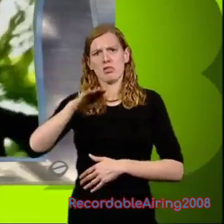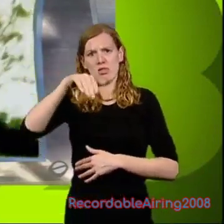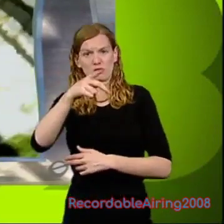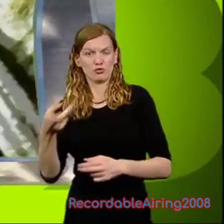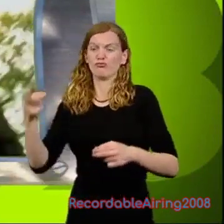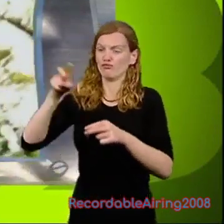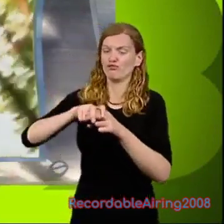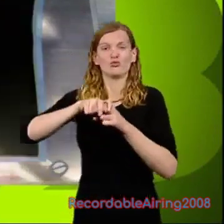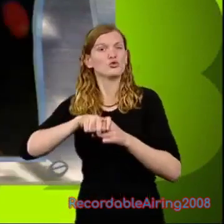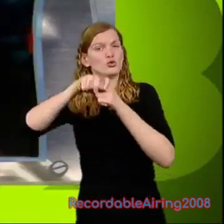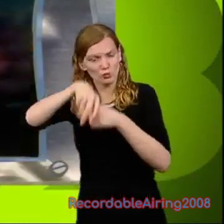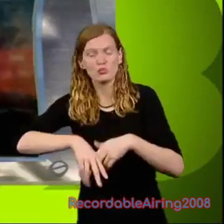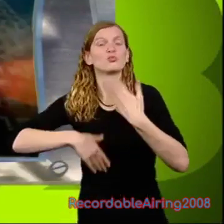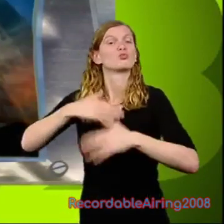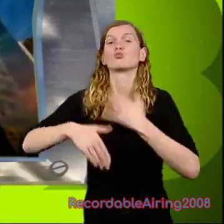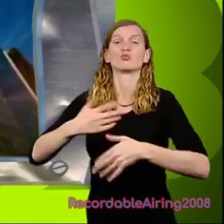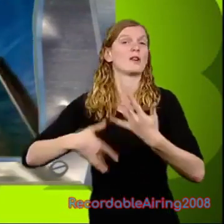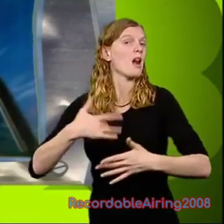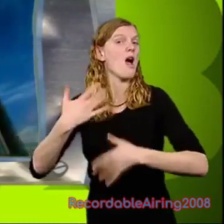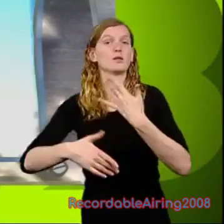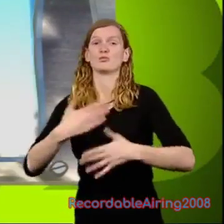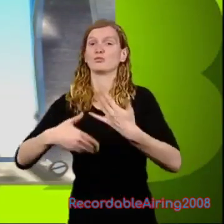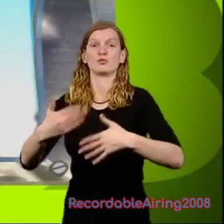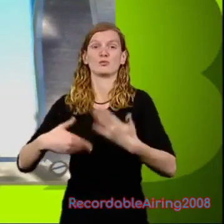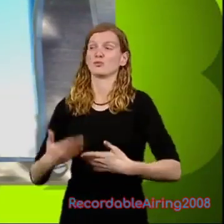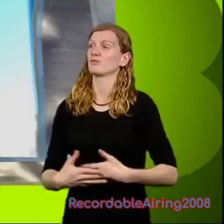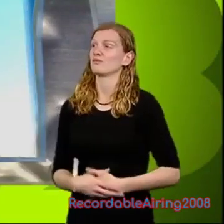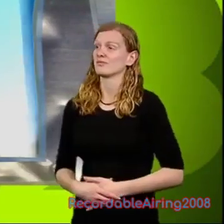coaster, just gotta ride it.